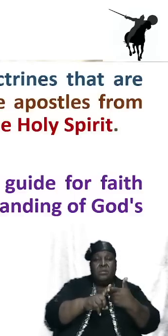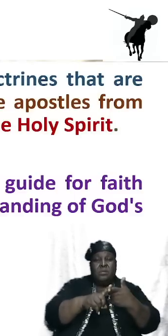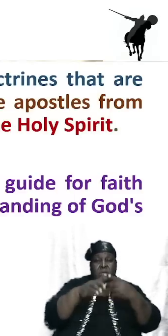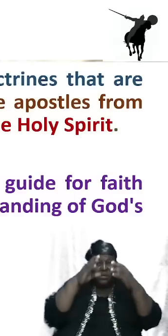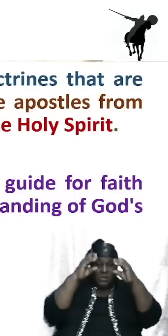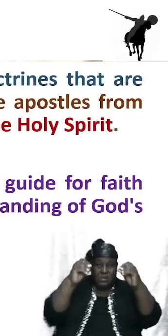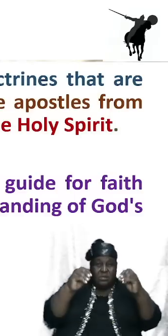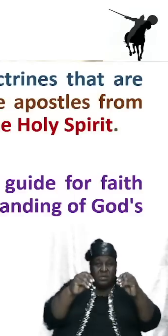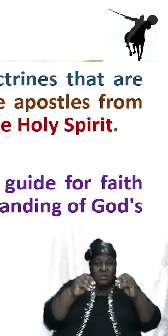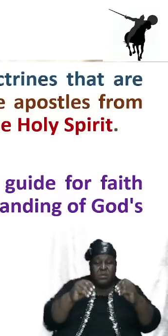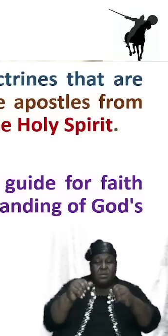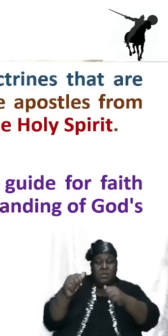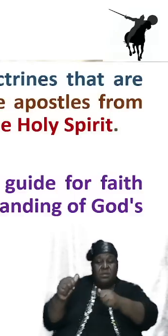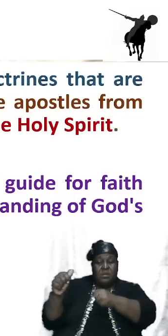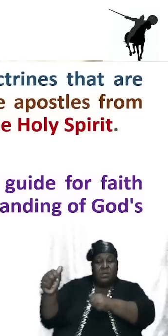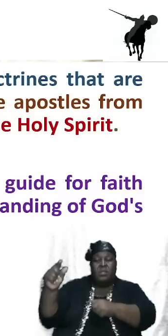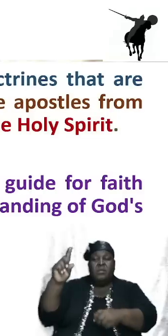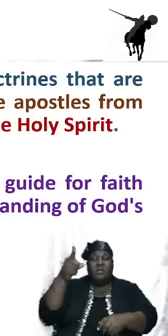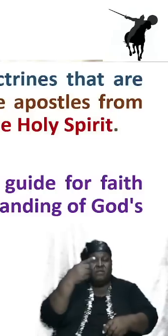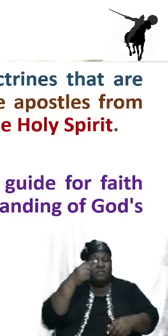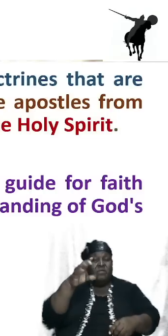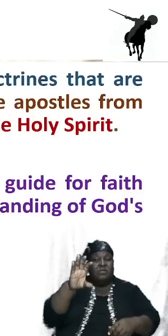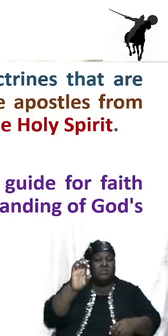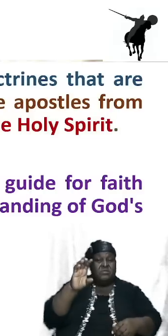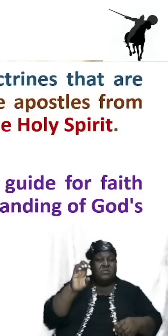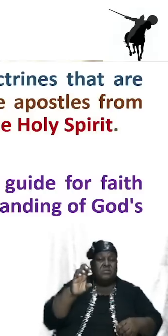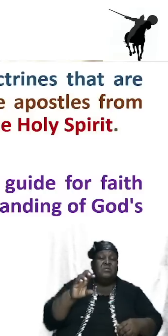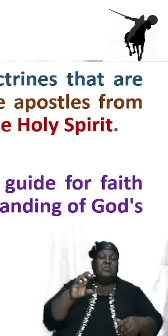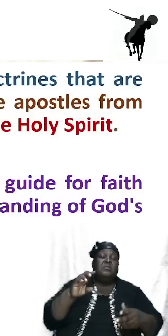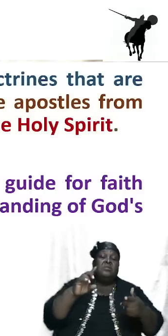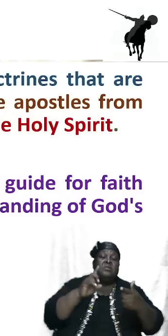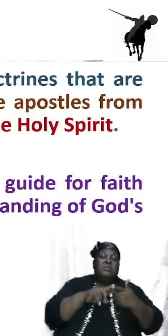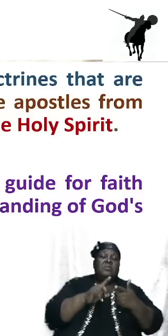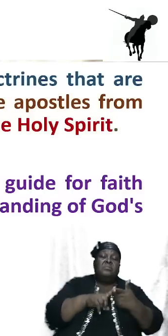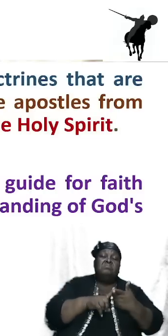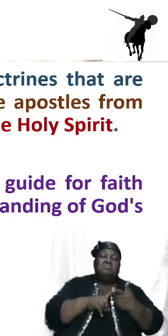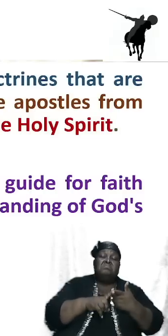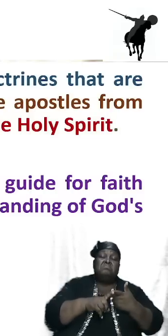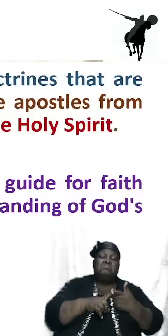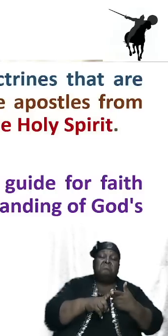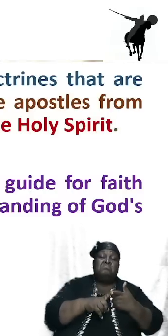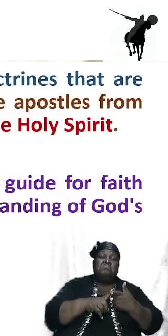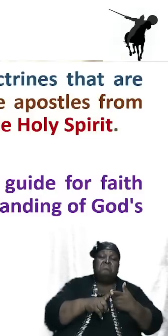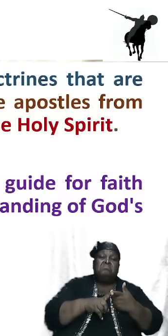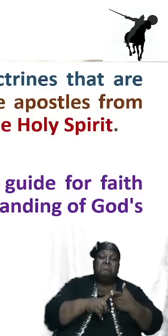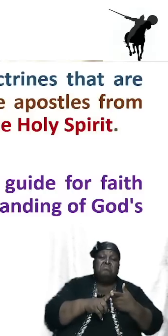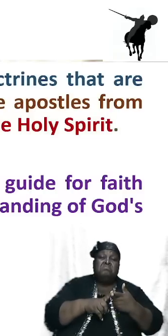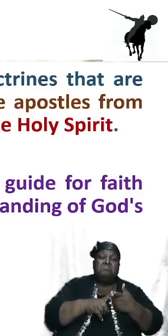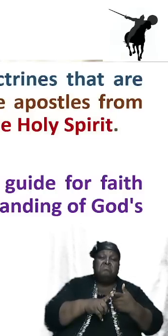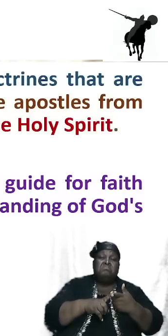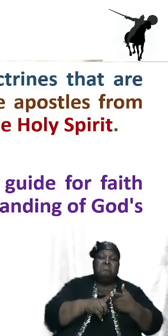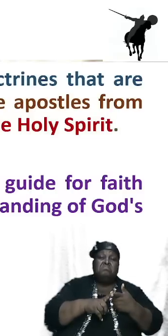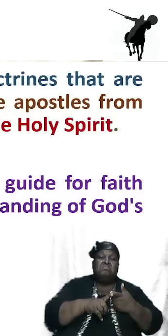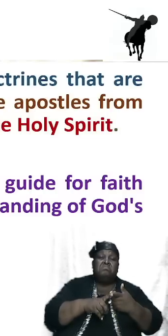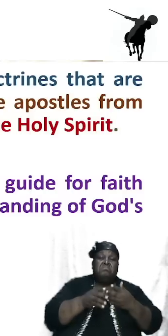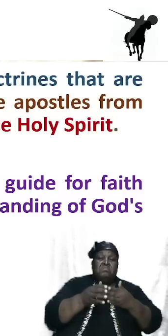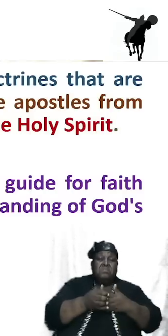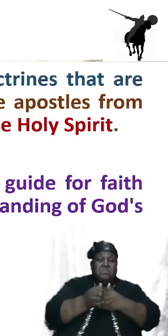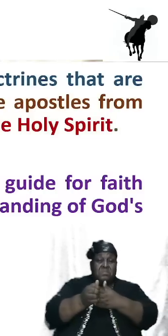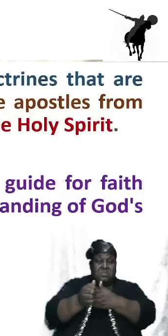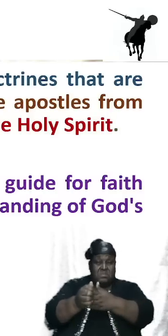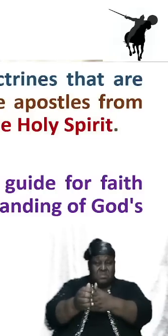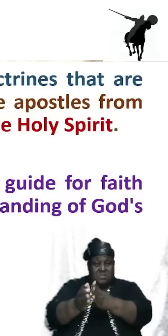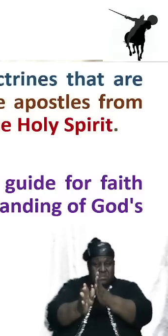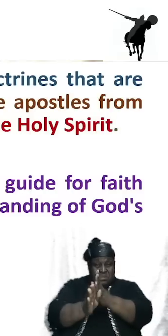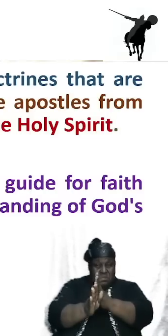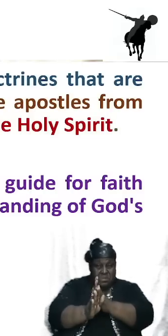apostles of the first century. And secondly, it's a guideline or teaching that goes along with the